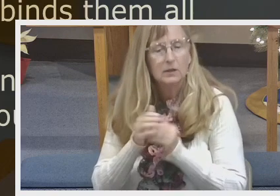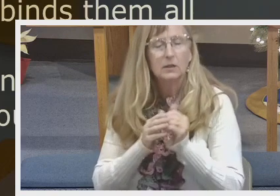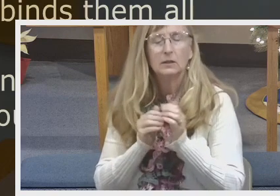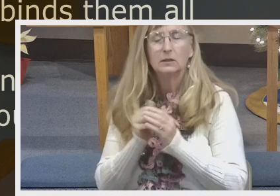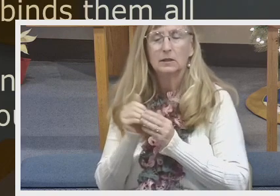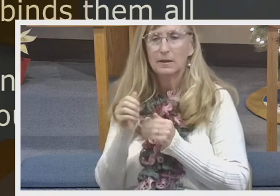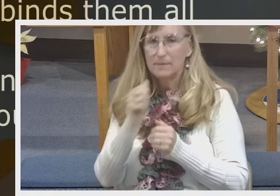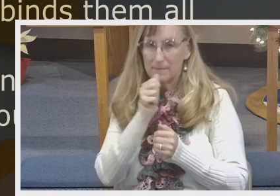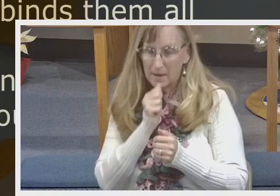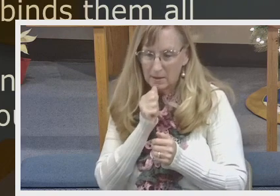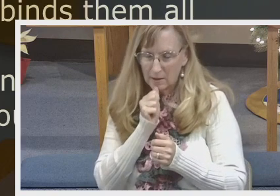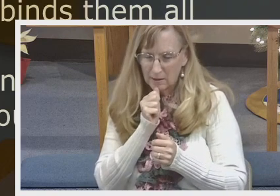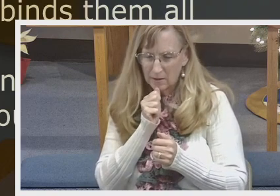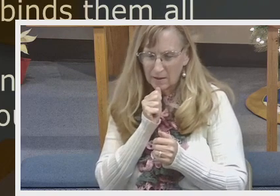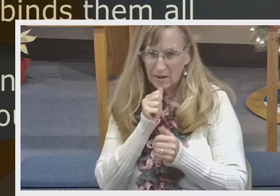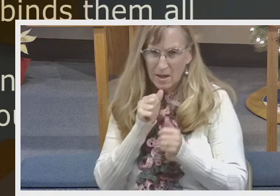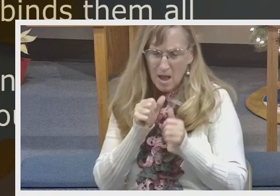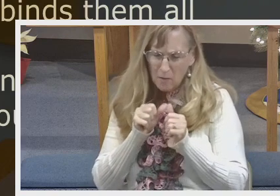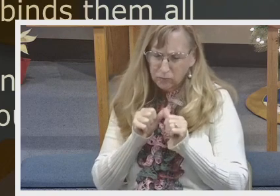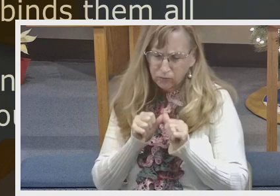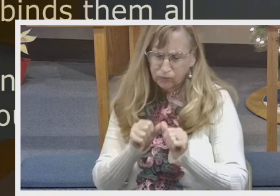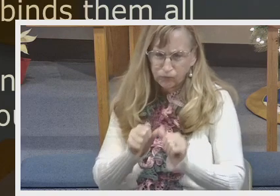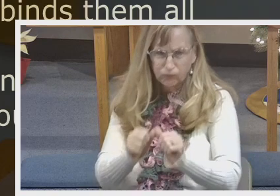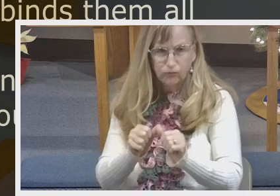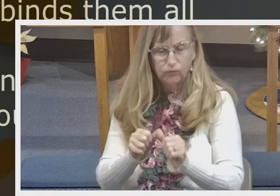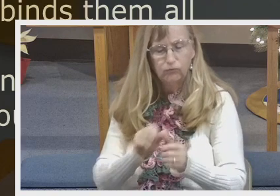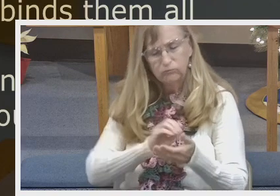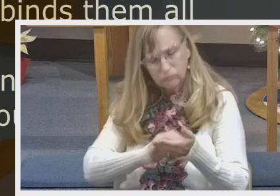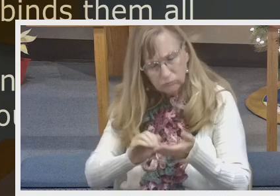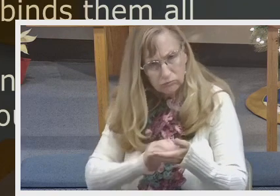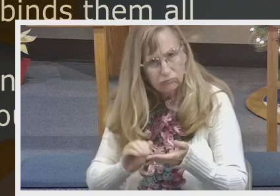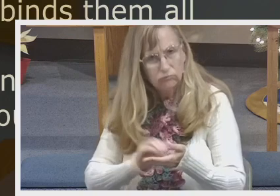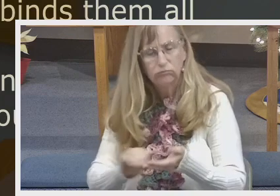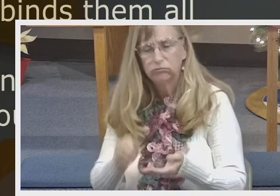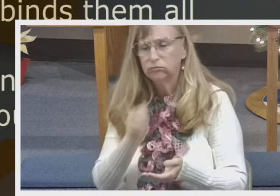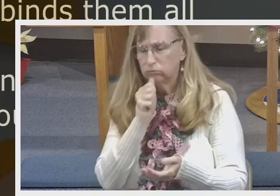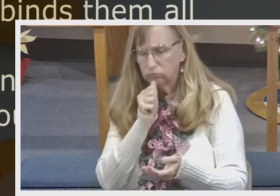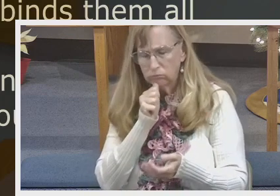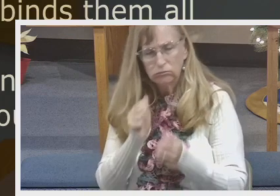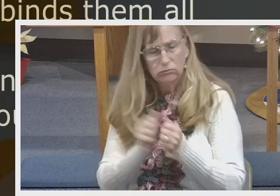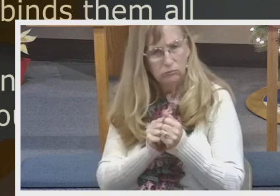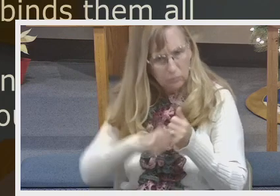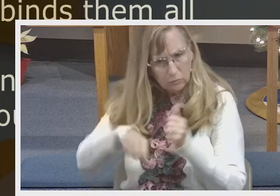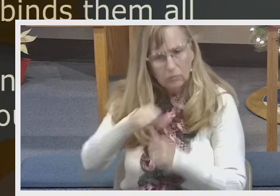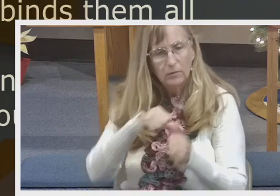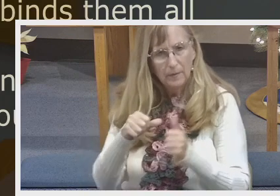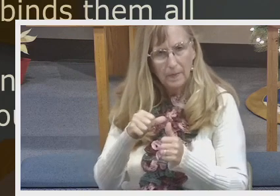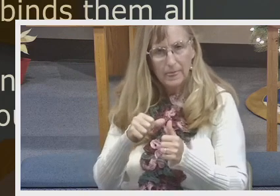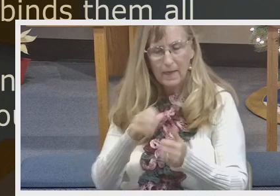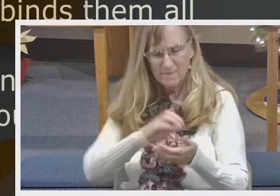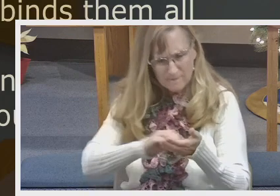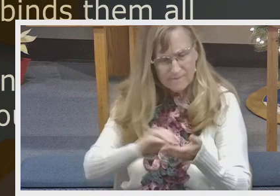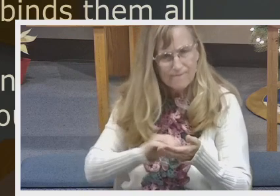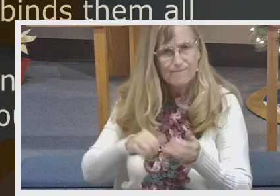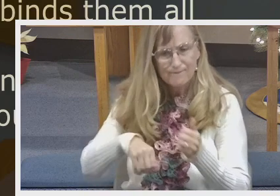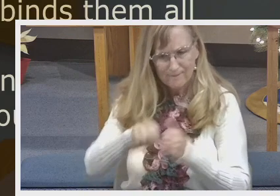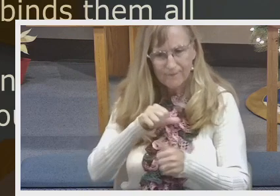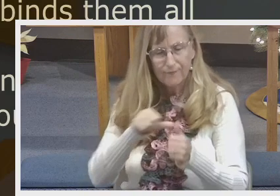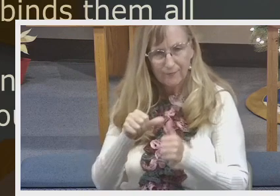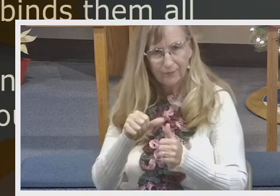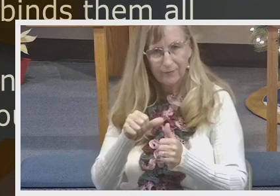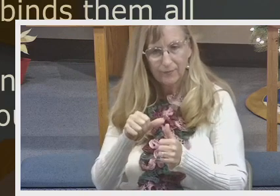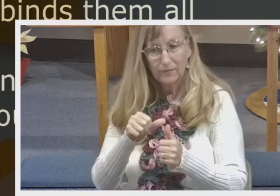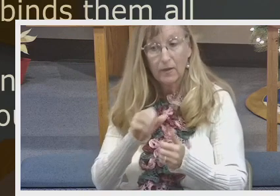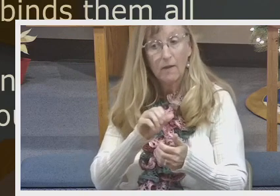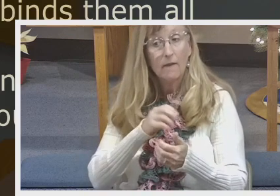Bear with each other and forgive one another if any of you has a grievance against someone.